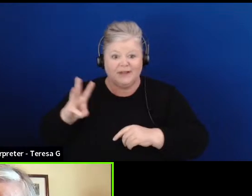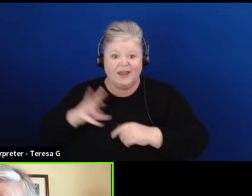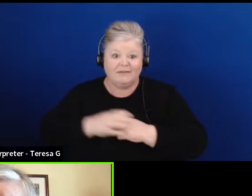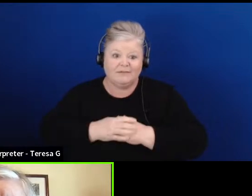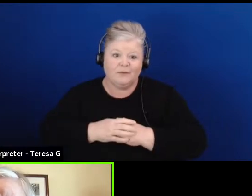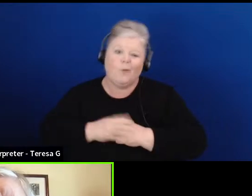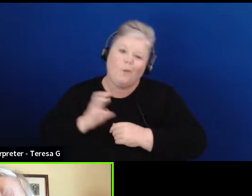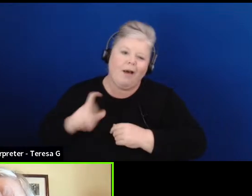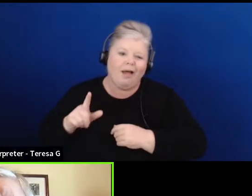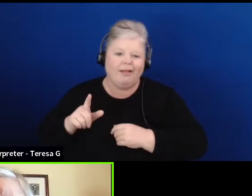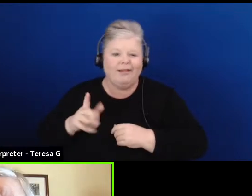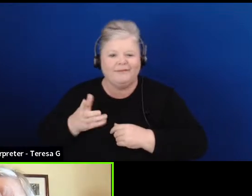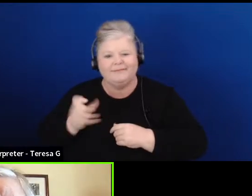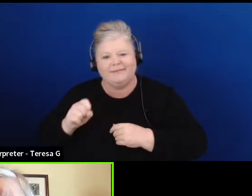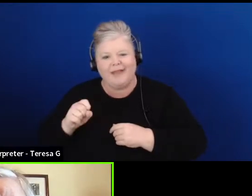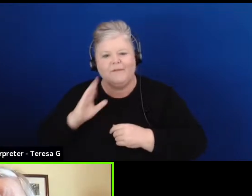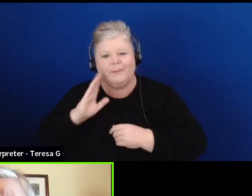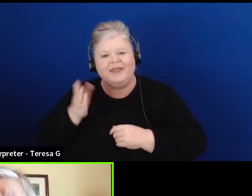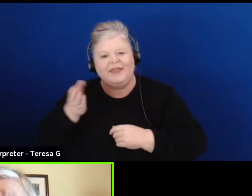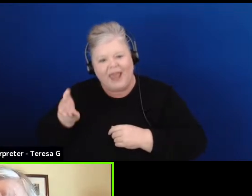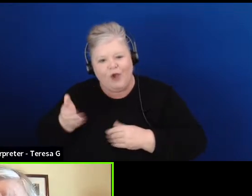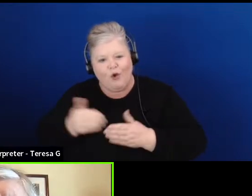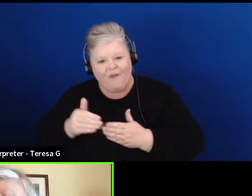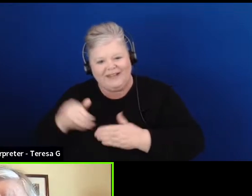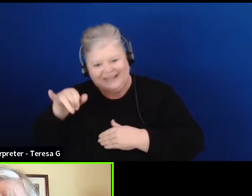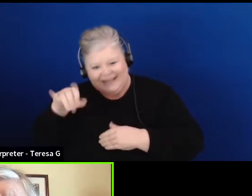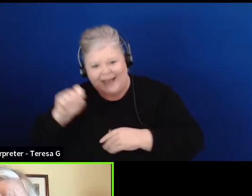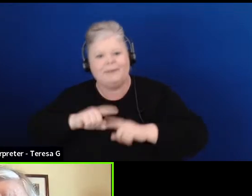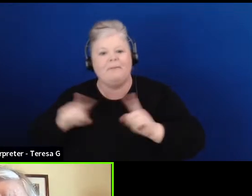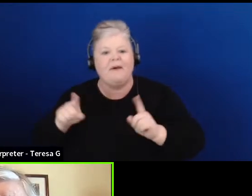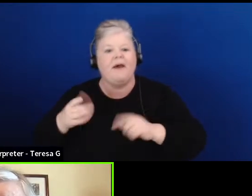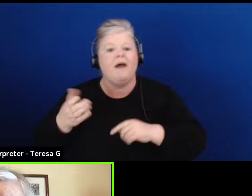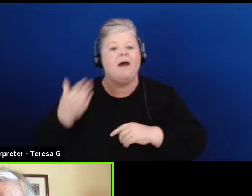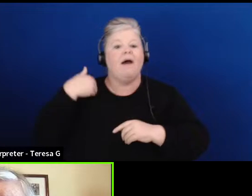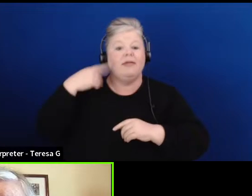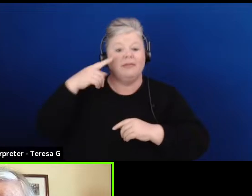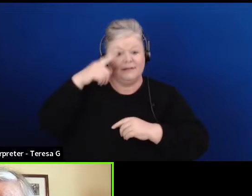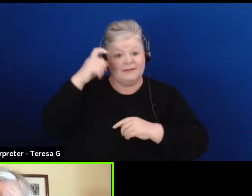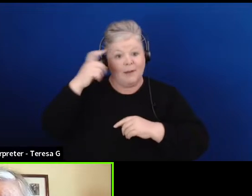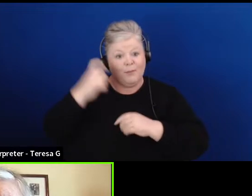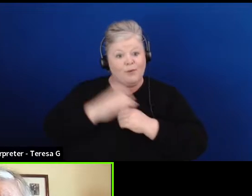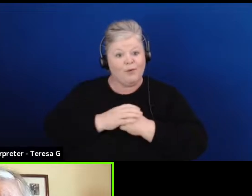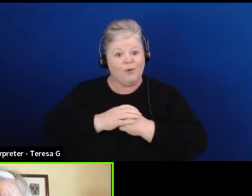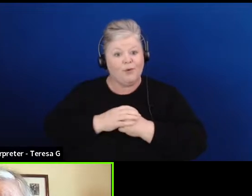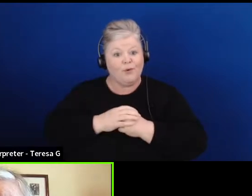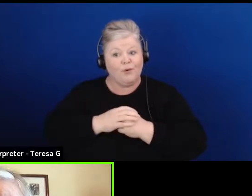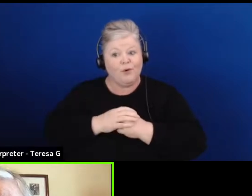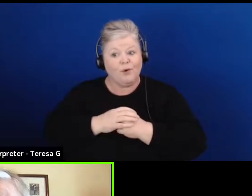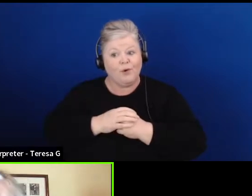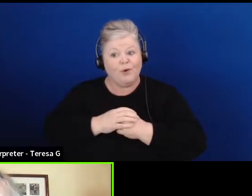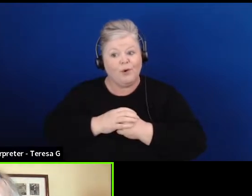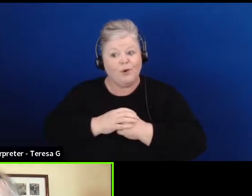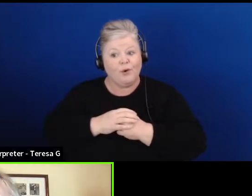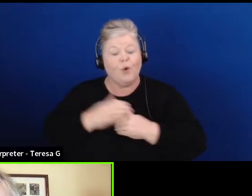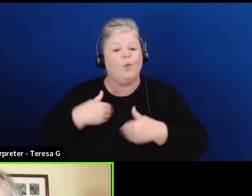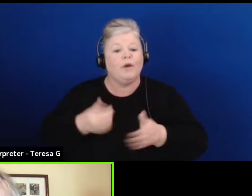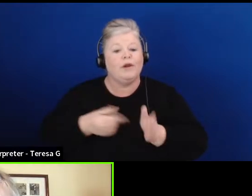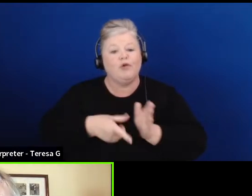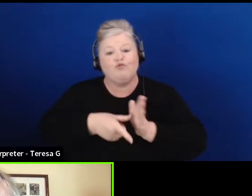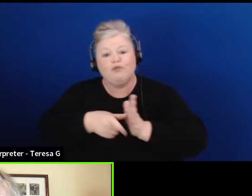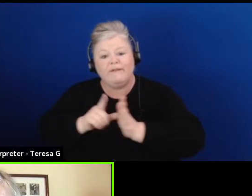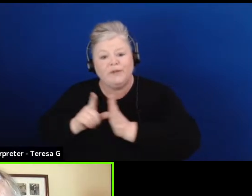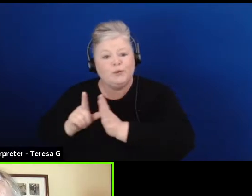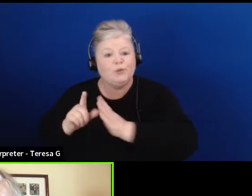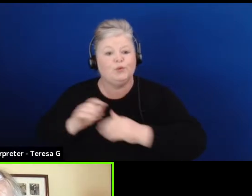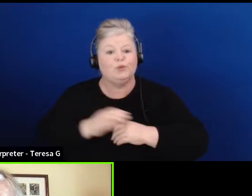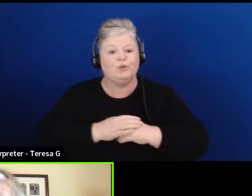it quite a bit. But back in the summer, we were reviewing various places